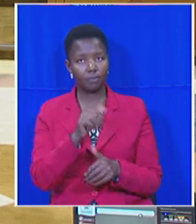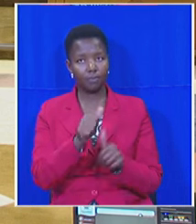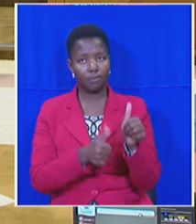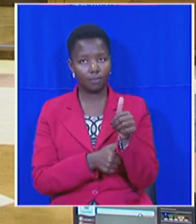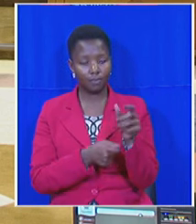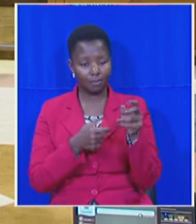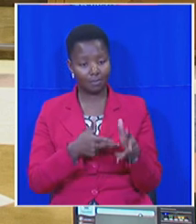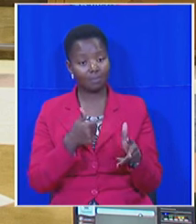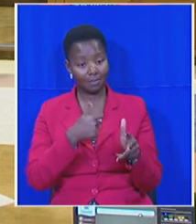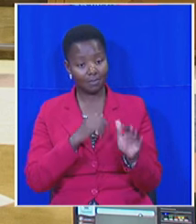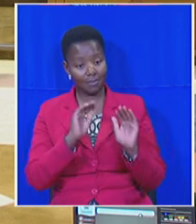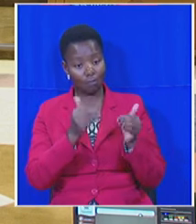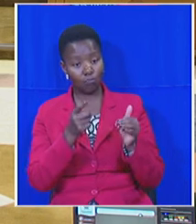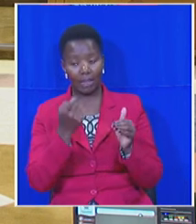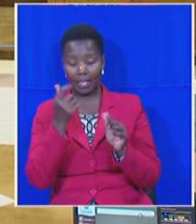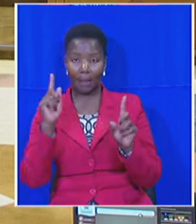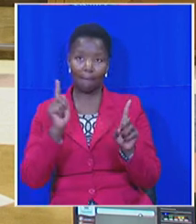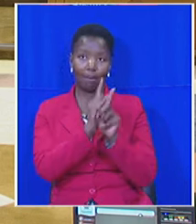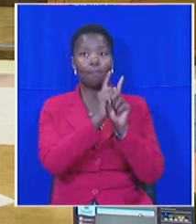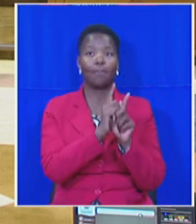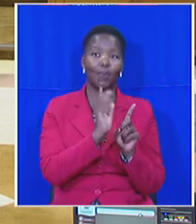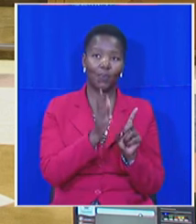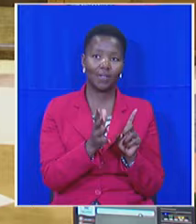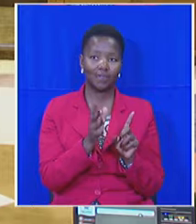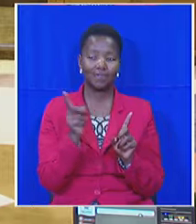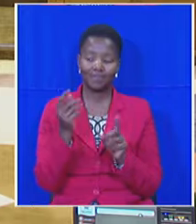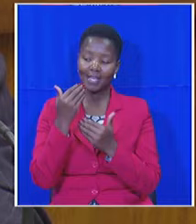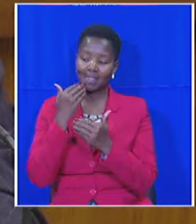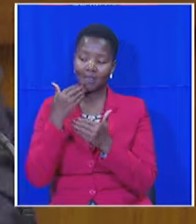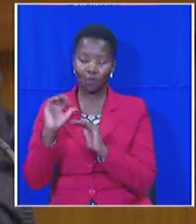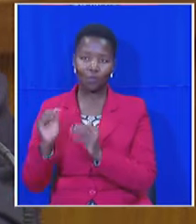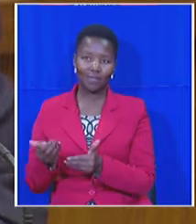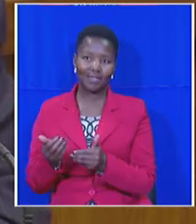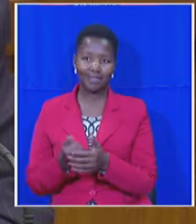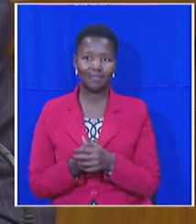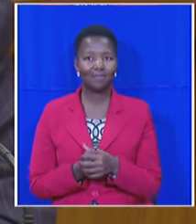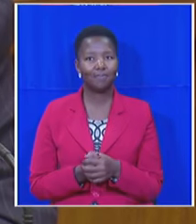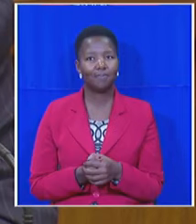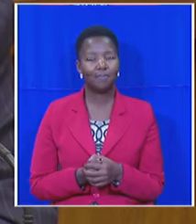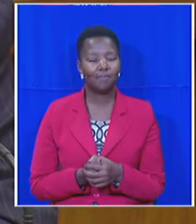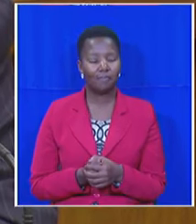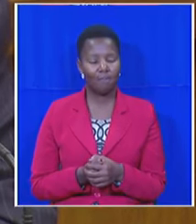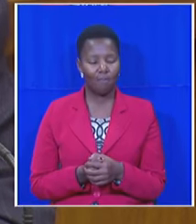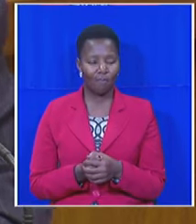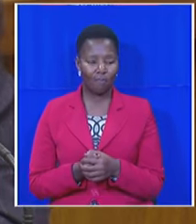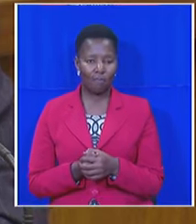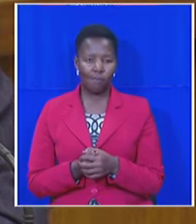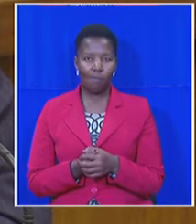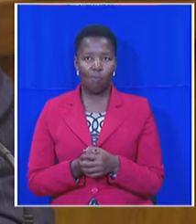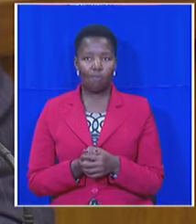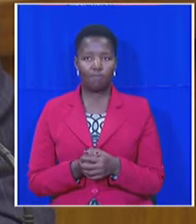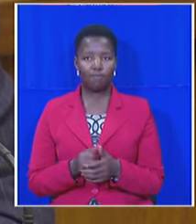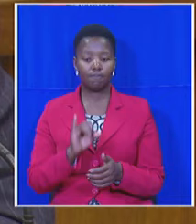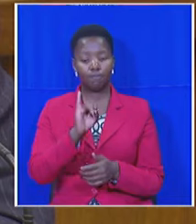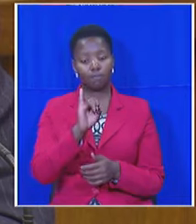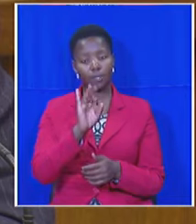to protect you. You were about to be hit by a train there. Thank you for protecting me as well. All right. Thank you. The IFP